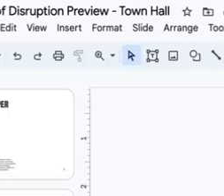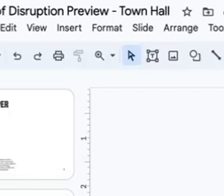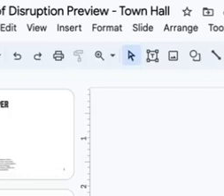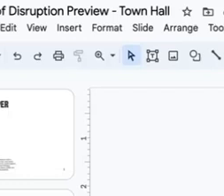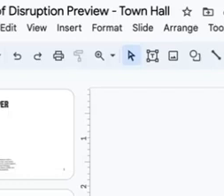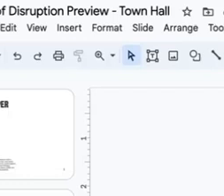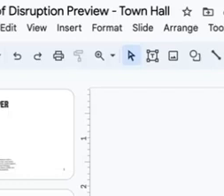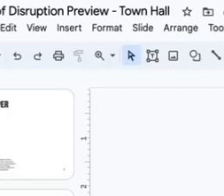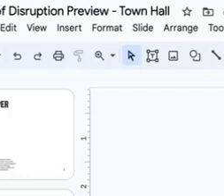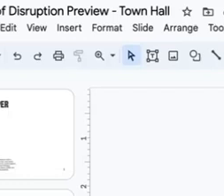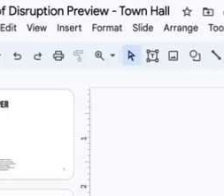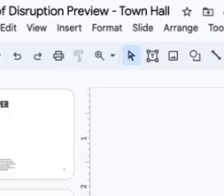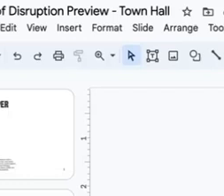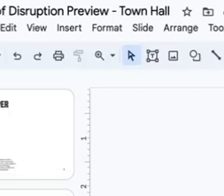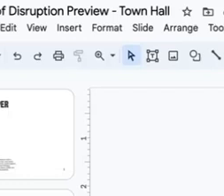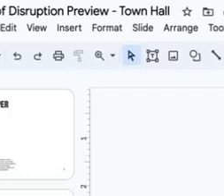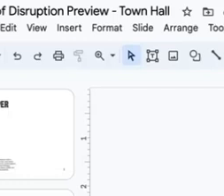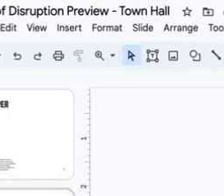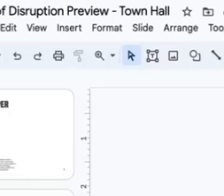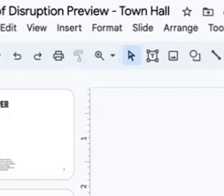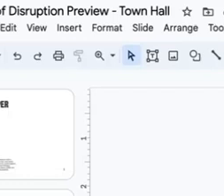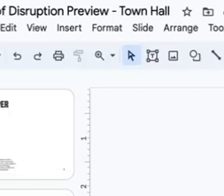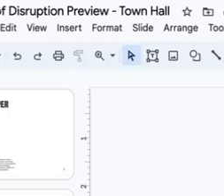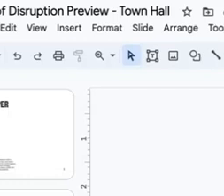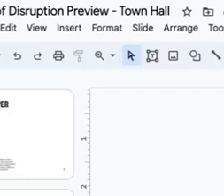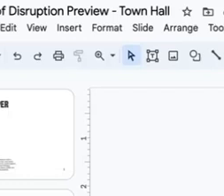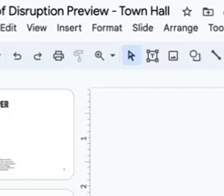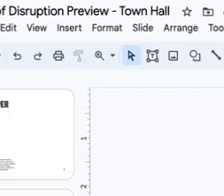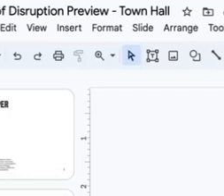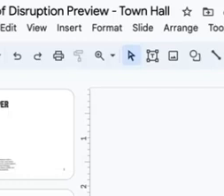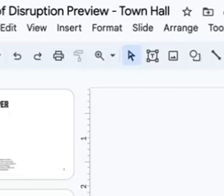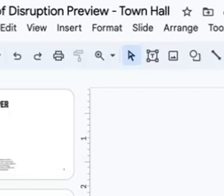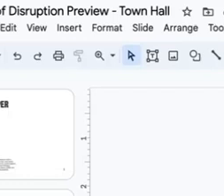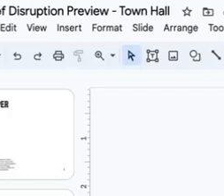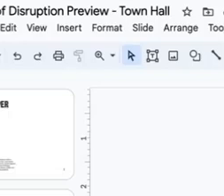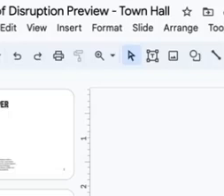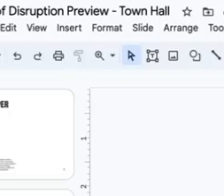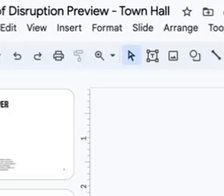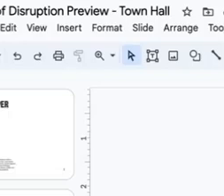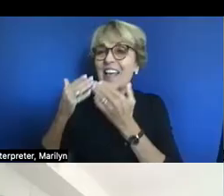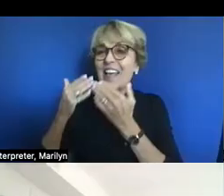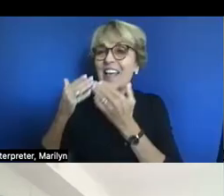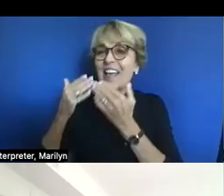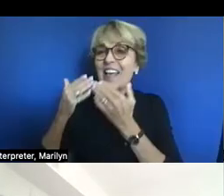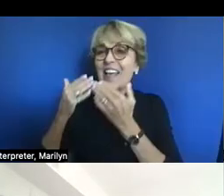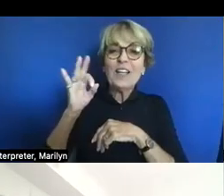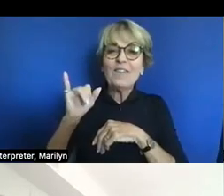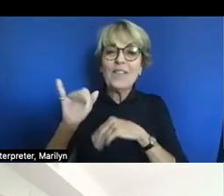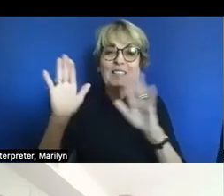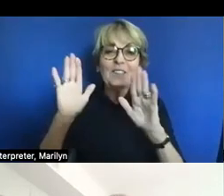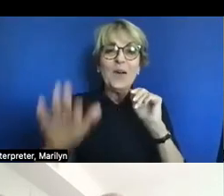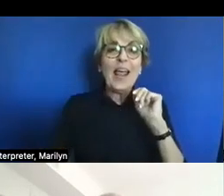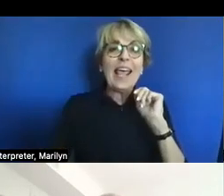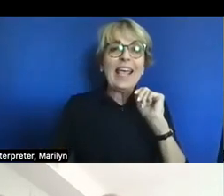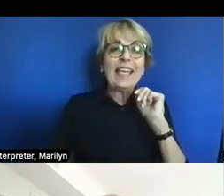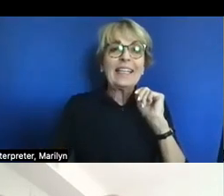stop by. And yeah, that's all for me right now. Thank you so much, Jeff. That was great. Yeah,